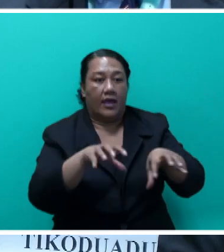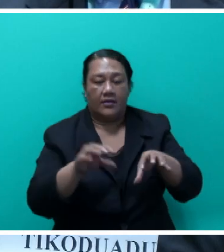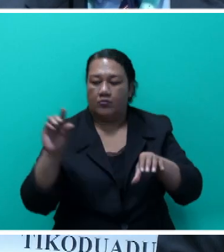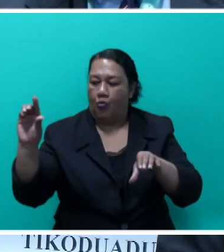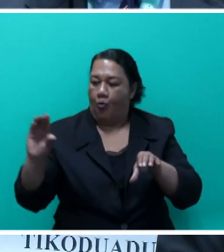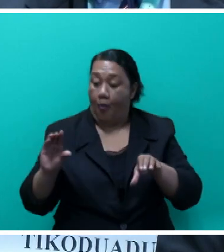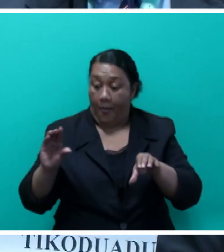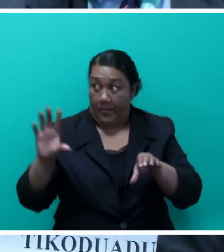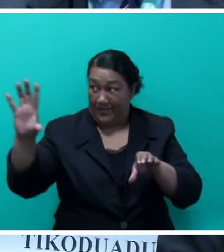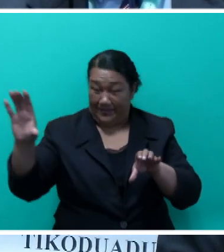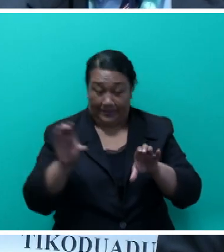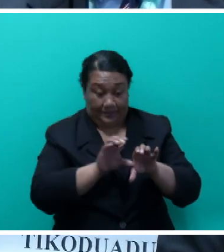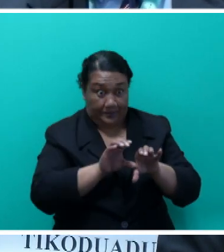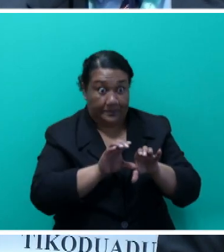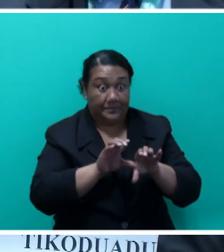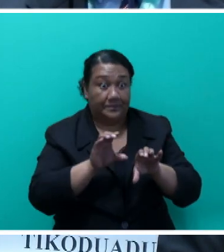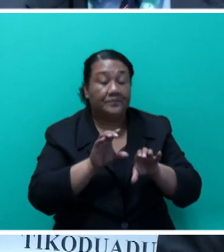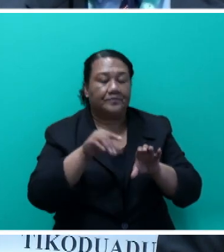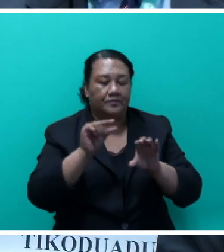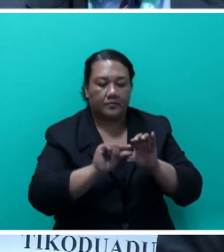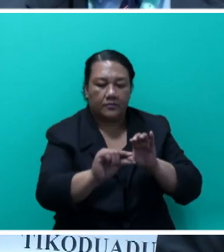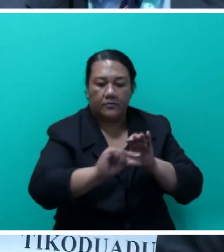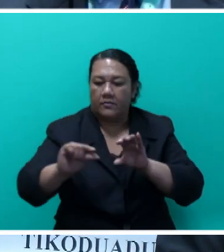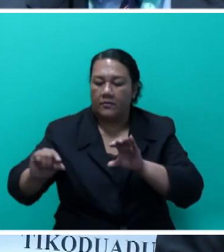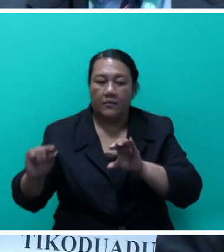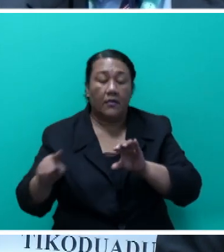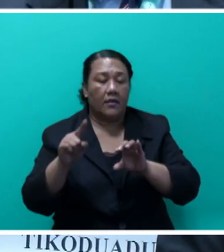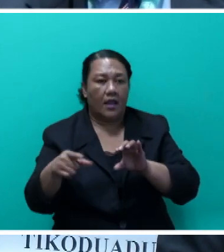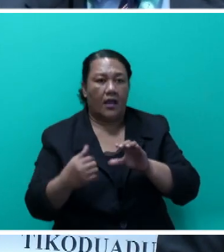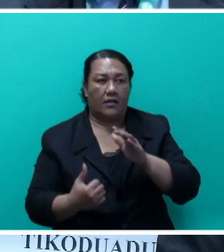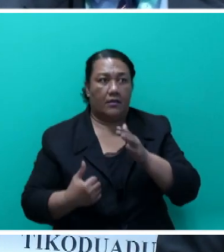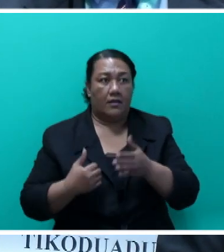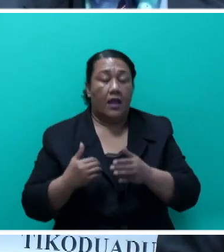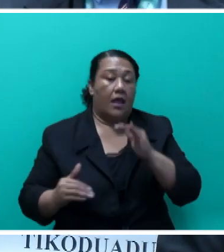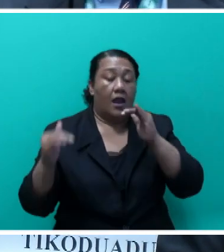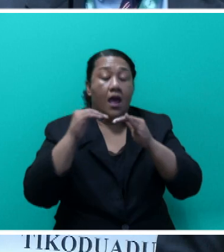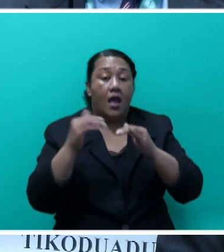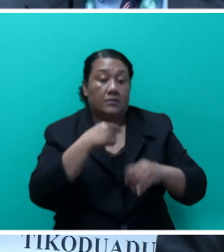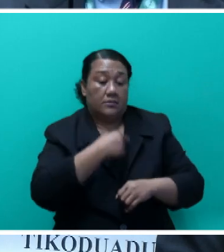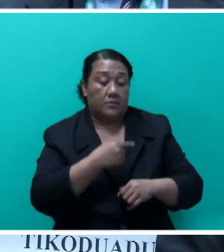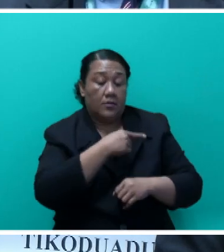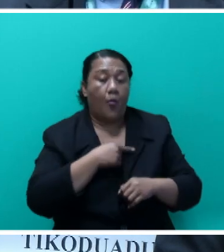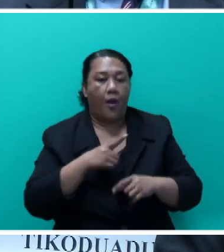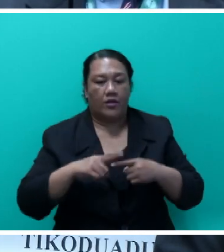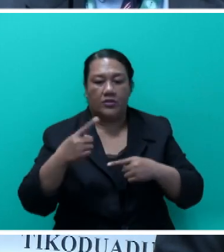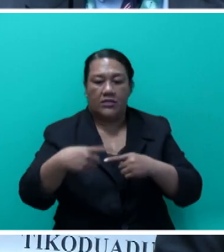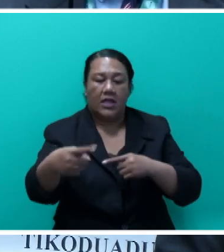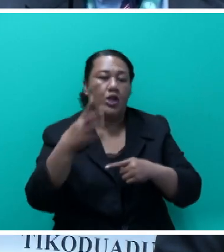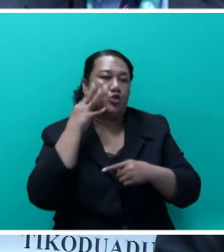This expansion underscores our unwavering commitment to sustaining and revitalizing the sugar